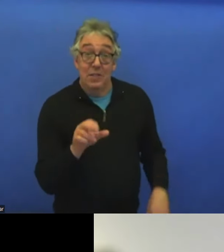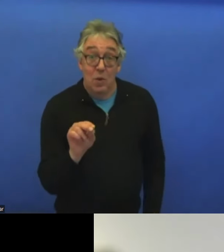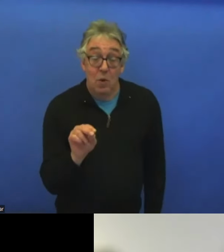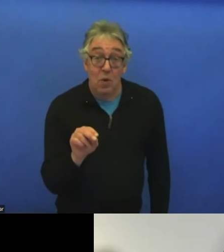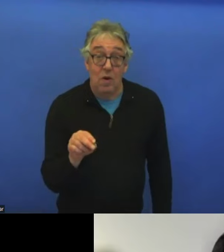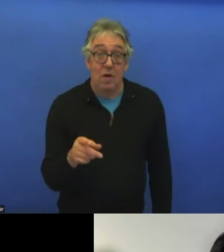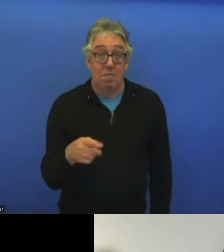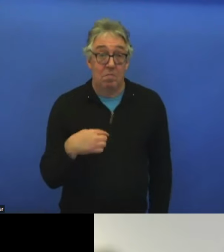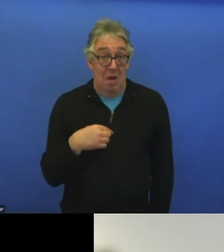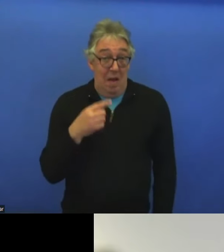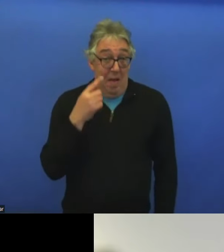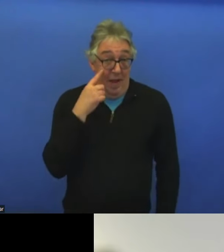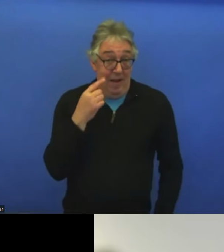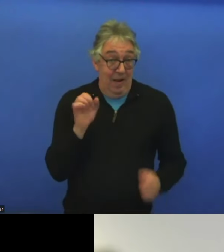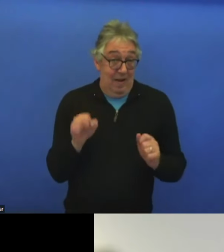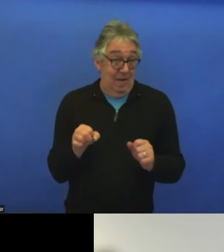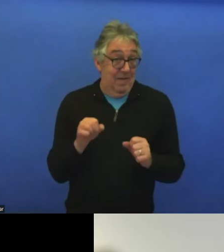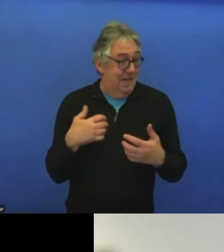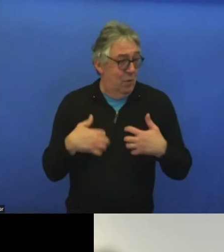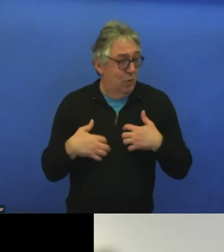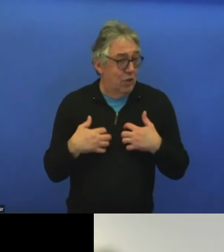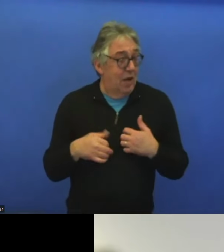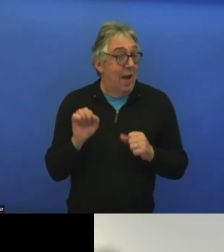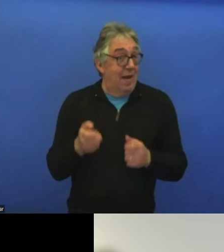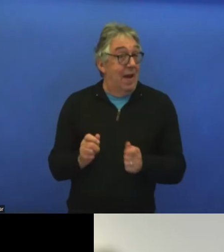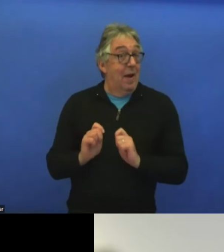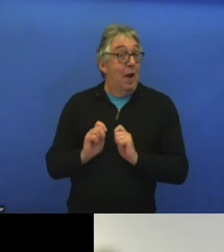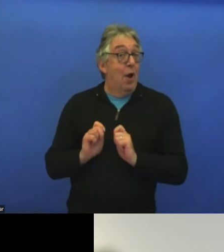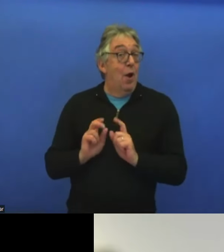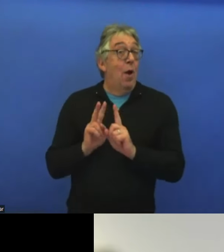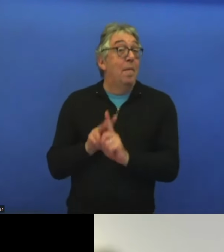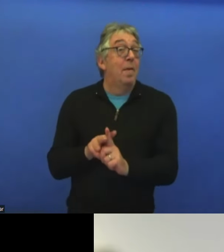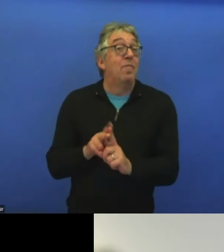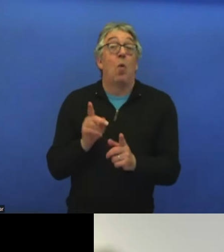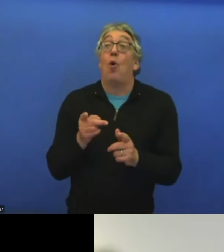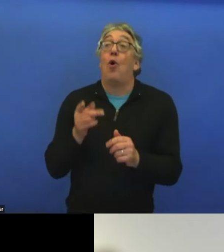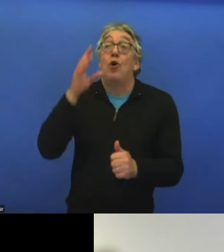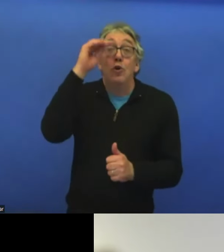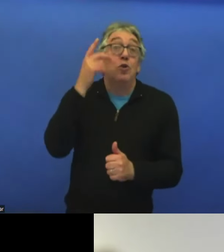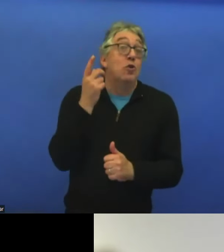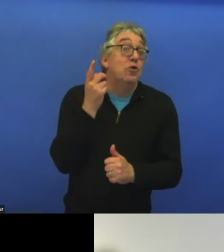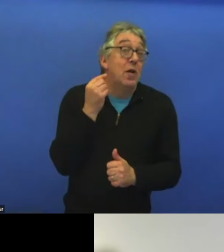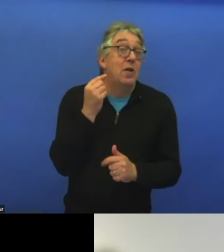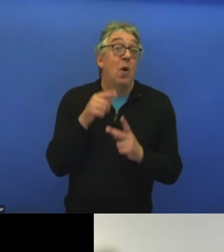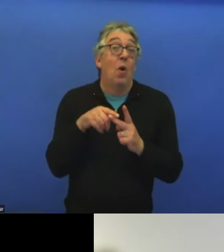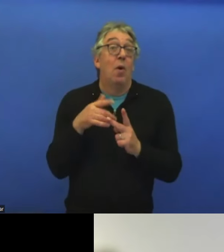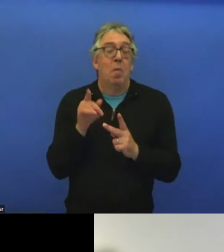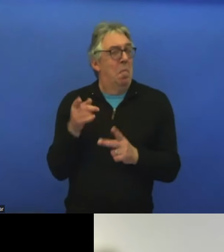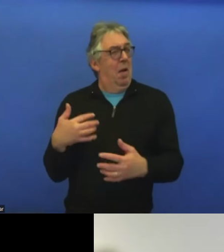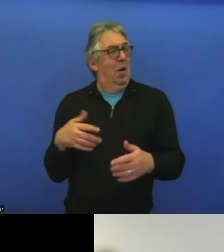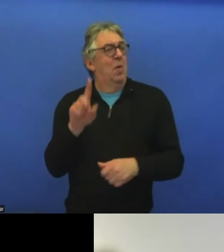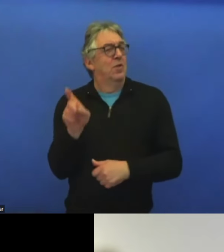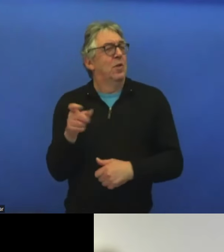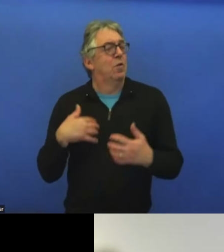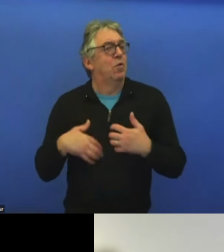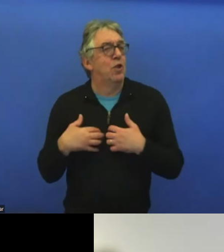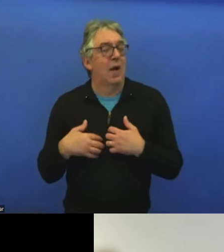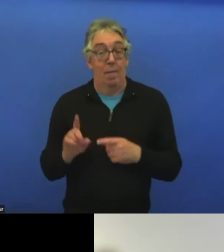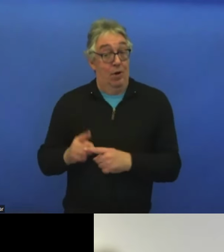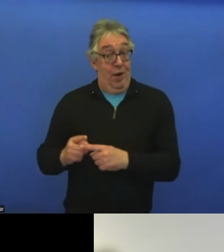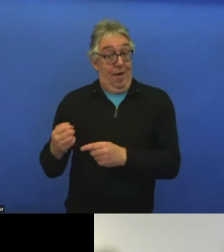as well to gender, to other type of grounds, but it is an interesting question. And then there would be more questions in terms